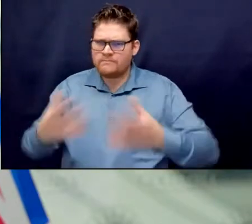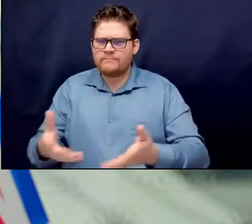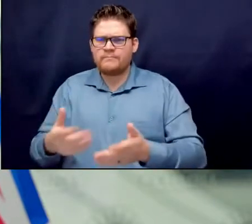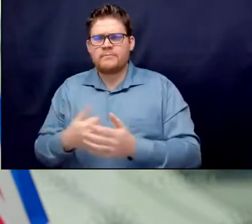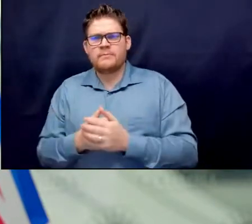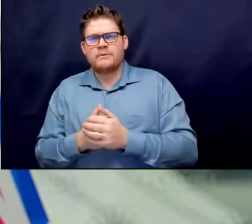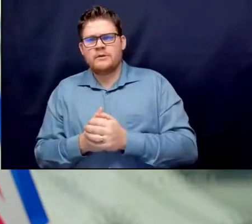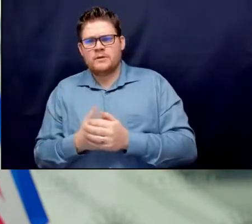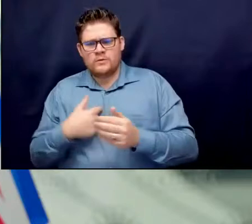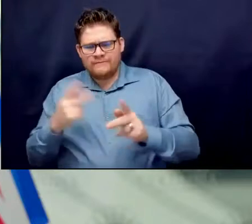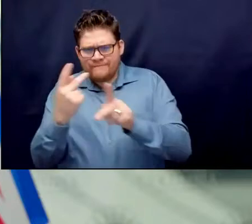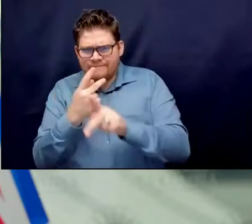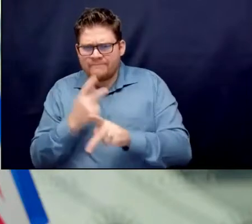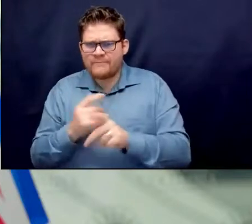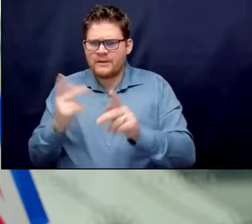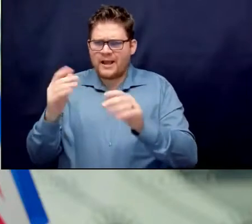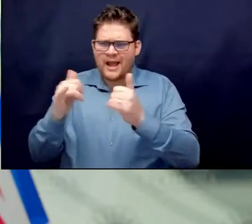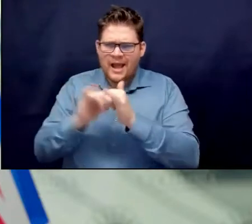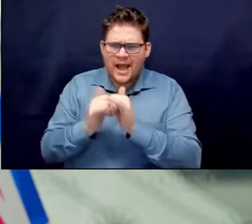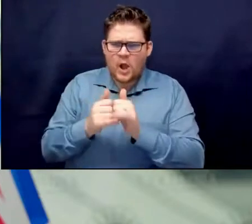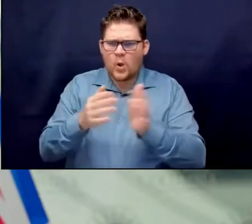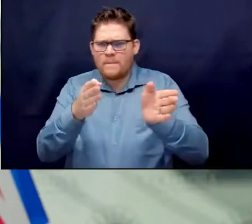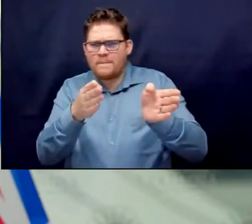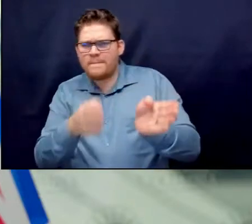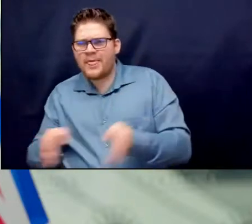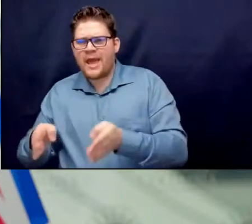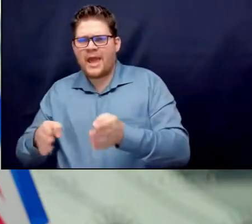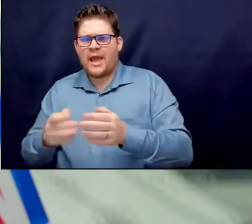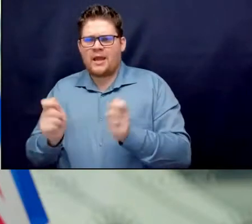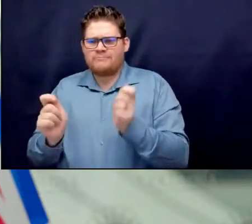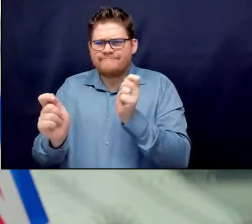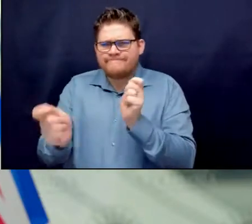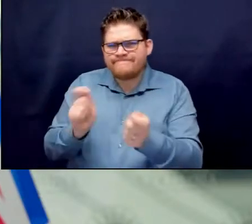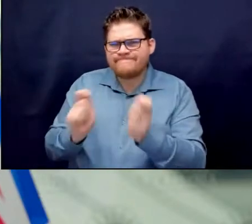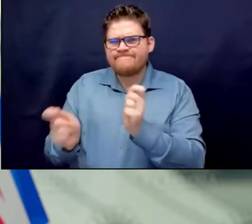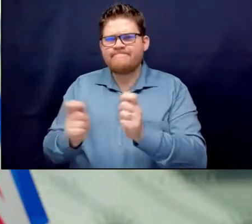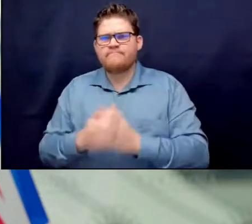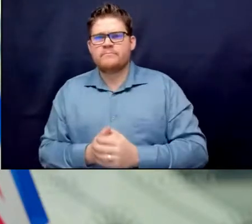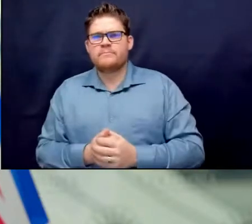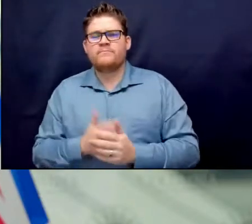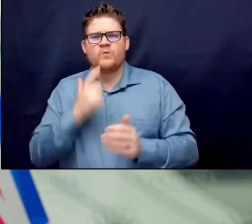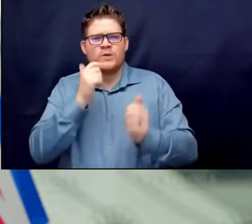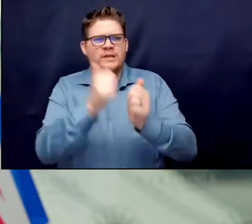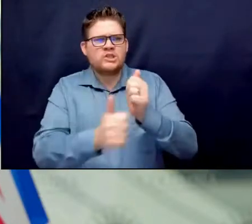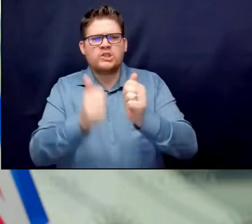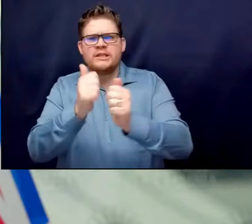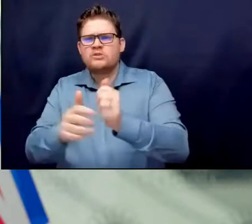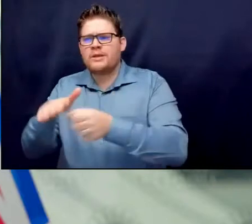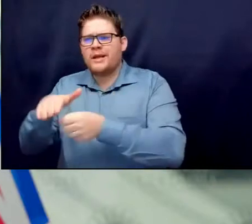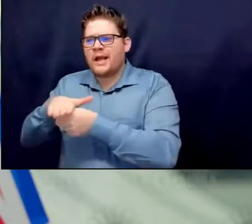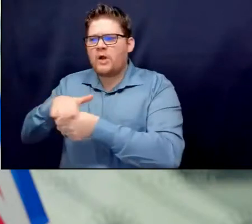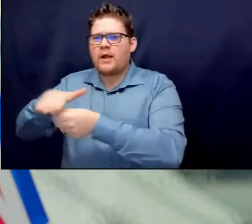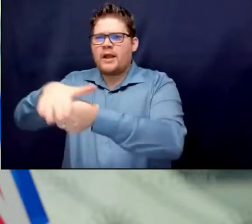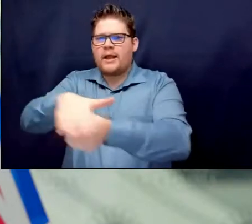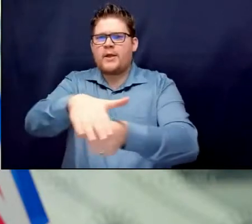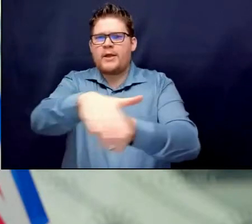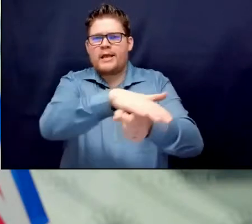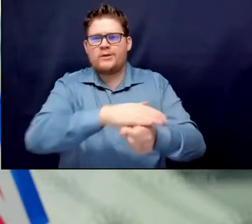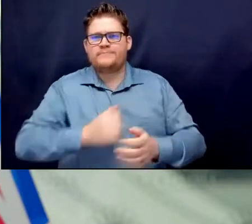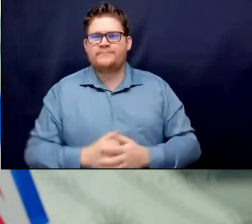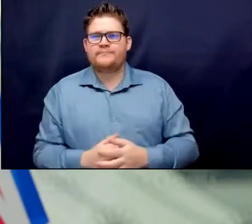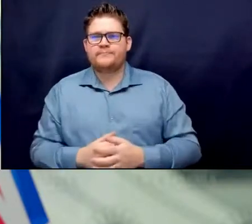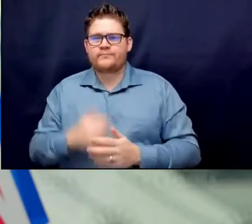place if the situation worsens or is worse in some places, to make adjustments both regionally and in every and